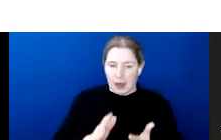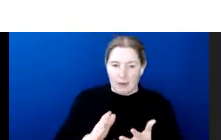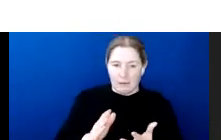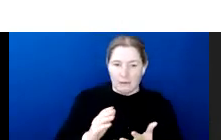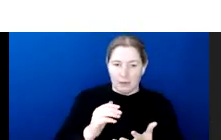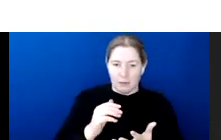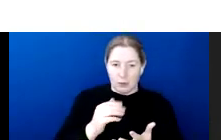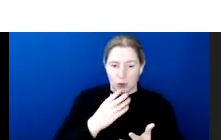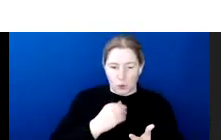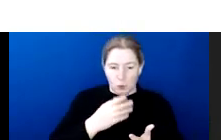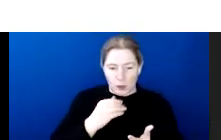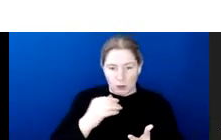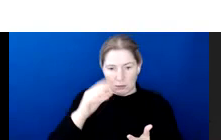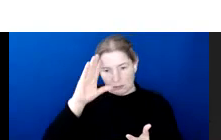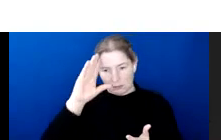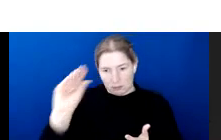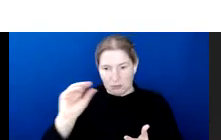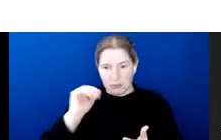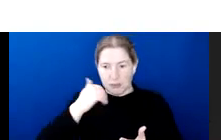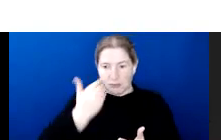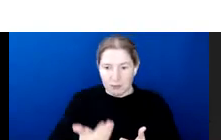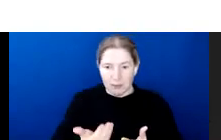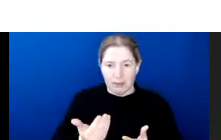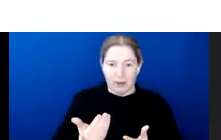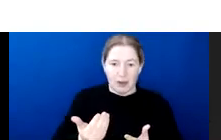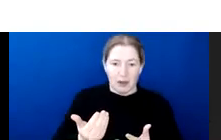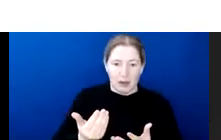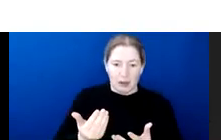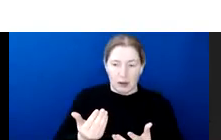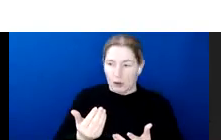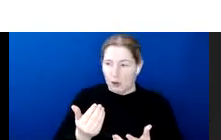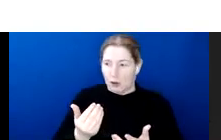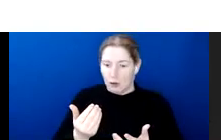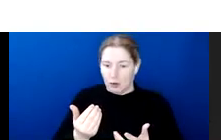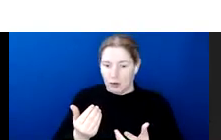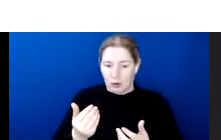user on a daily basis whenever they've used the credit card.